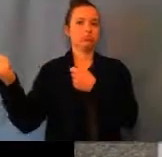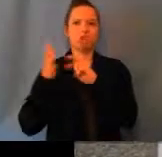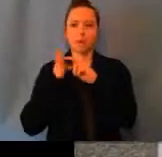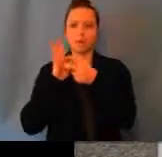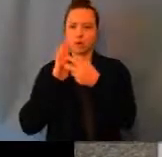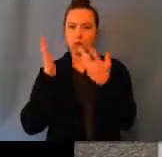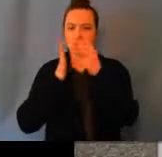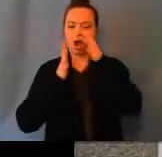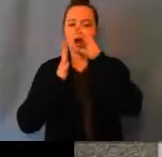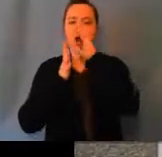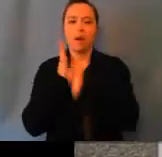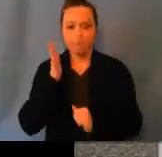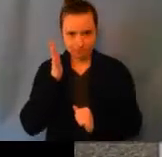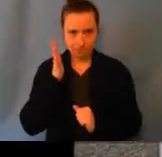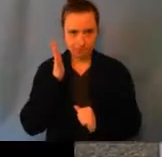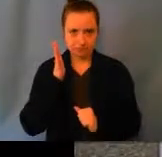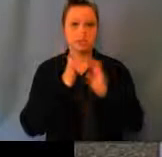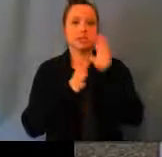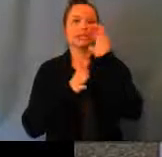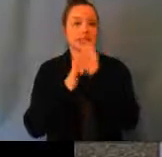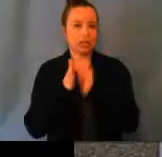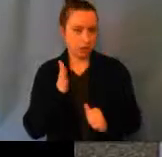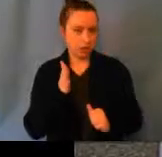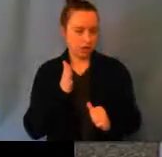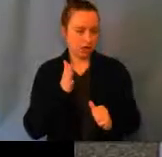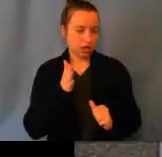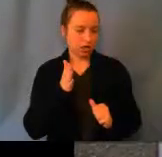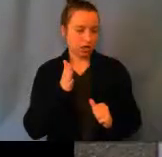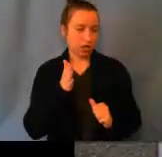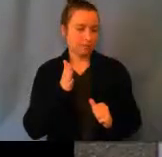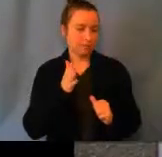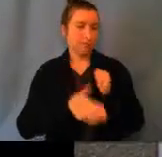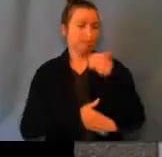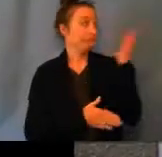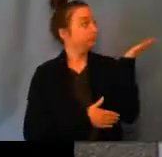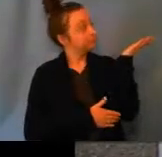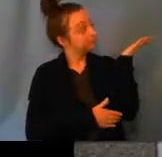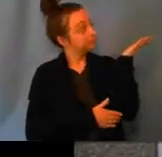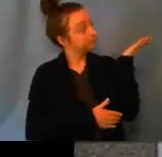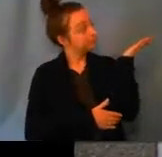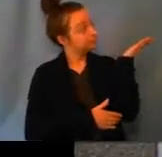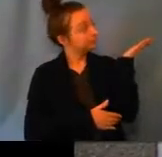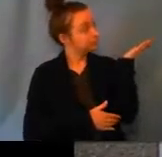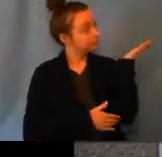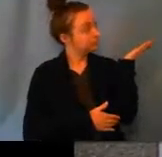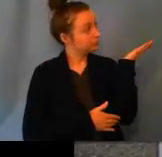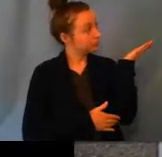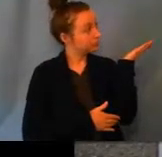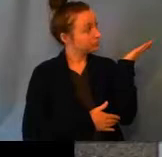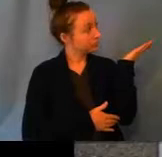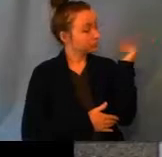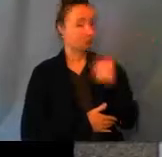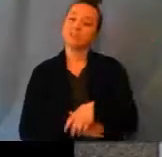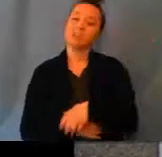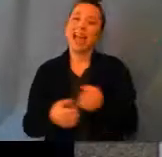anymore? No. So I'm going to do take away. I'm going to go ahead and write my number sentence so I don't forget.